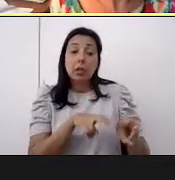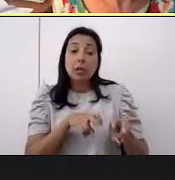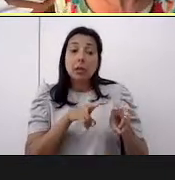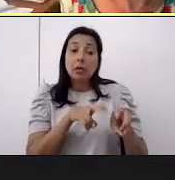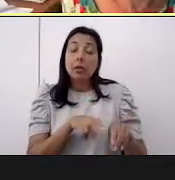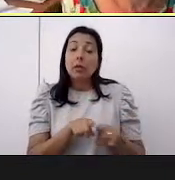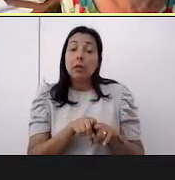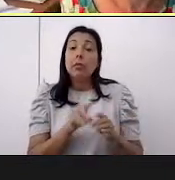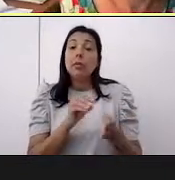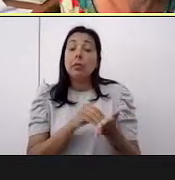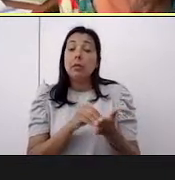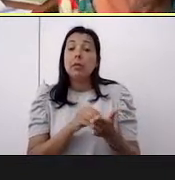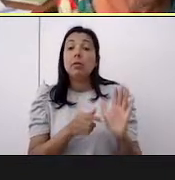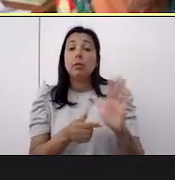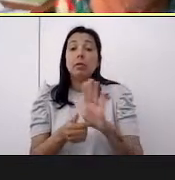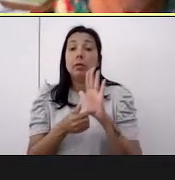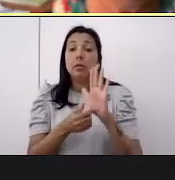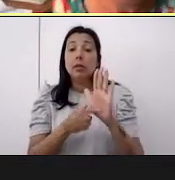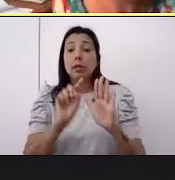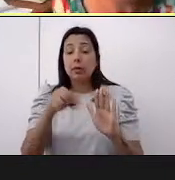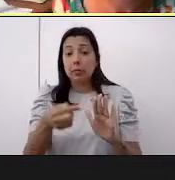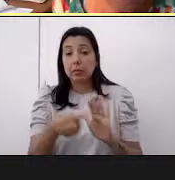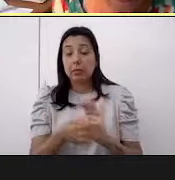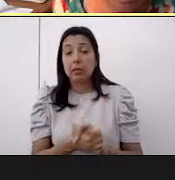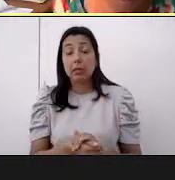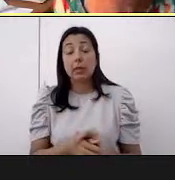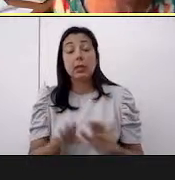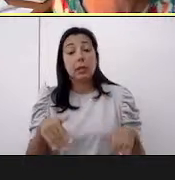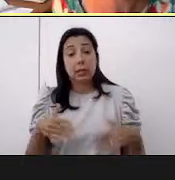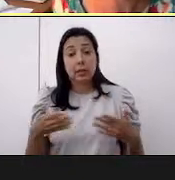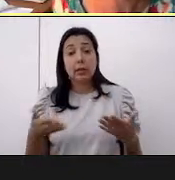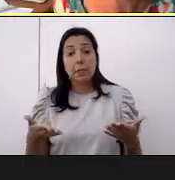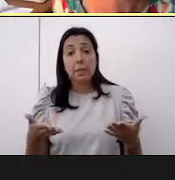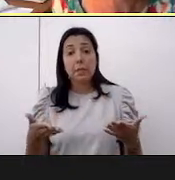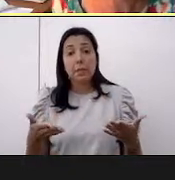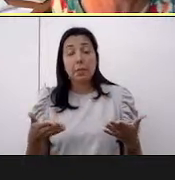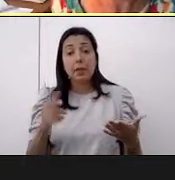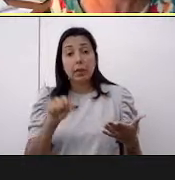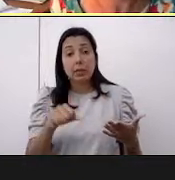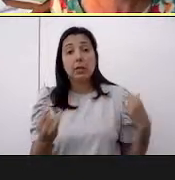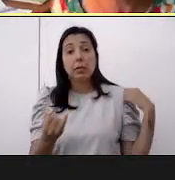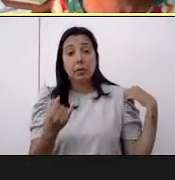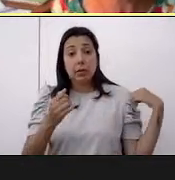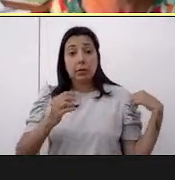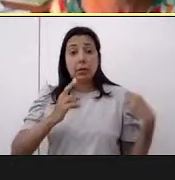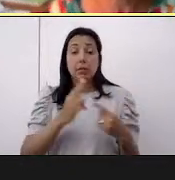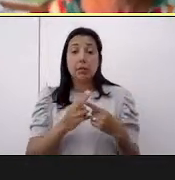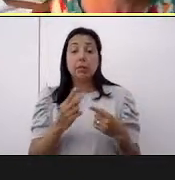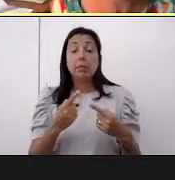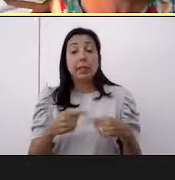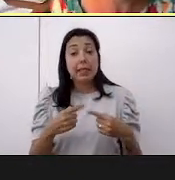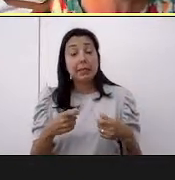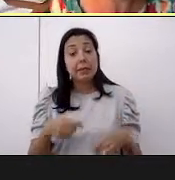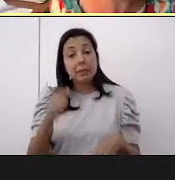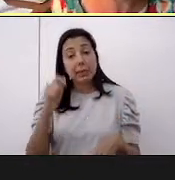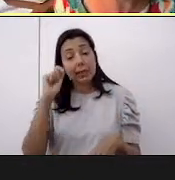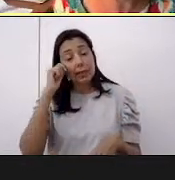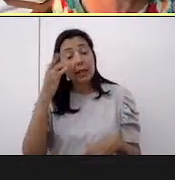now. So this is very important to understand the role of